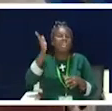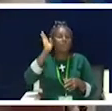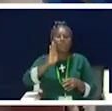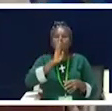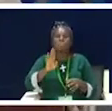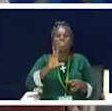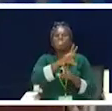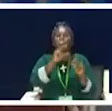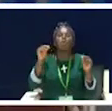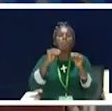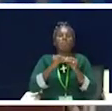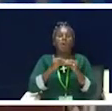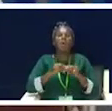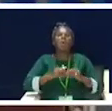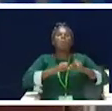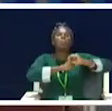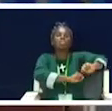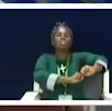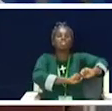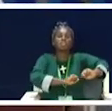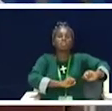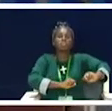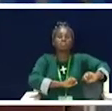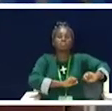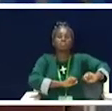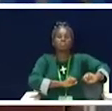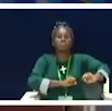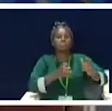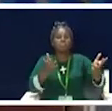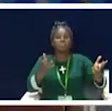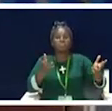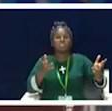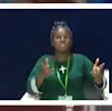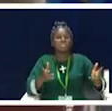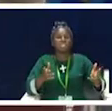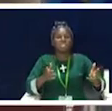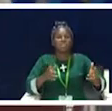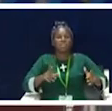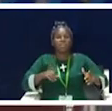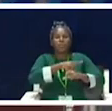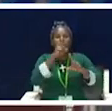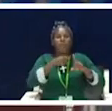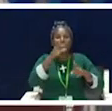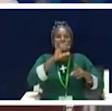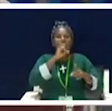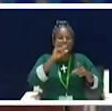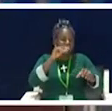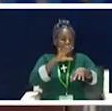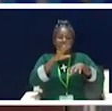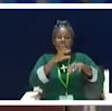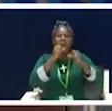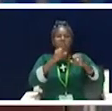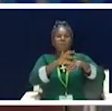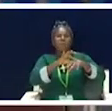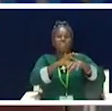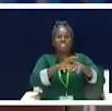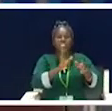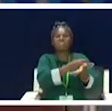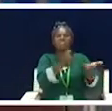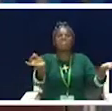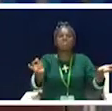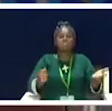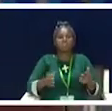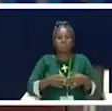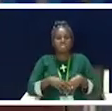off. Life can be open to attack and danger with the arm of flesh. Arm of